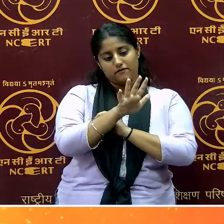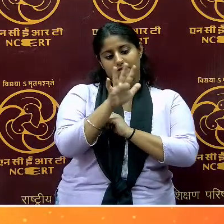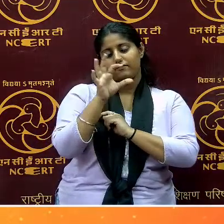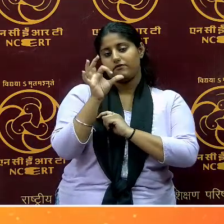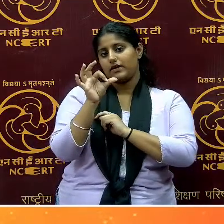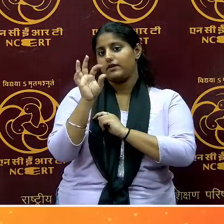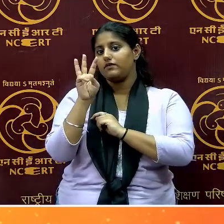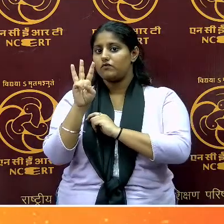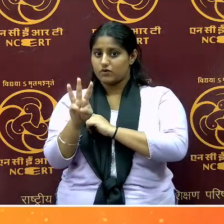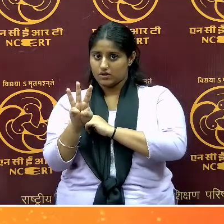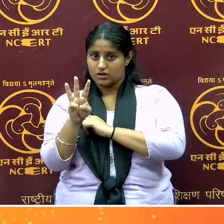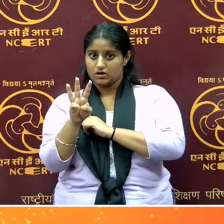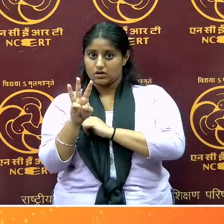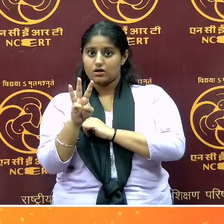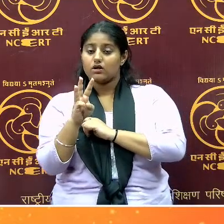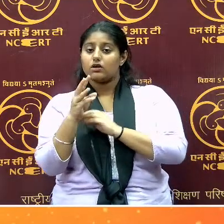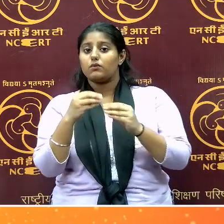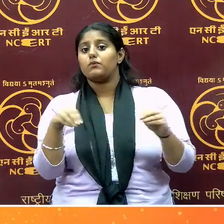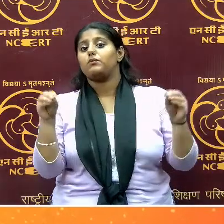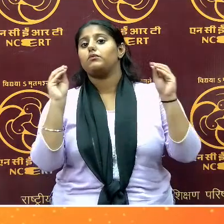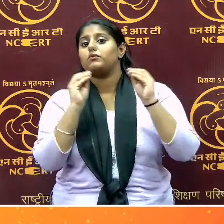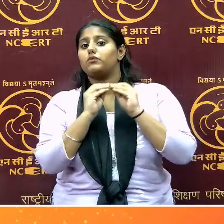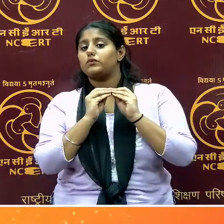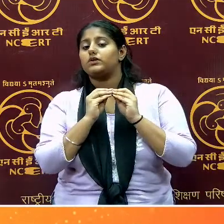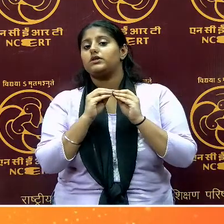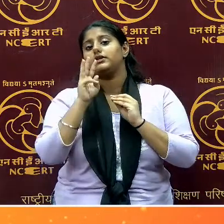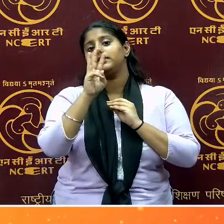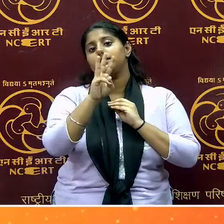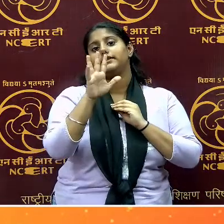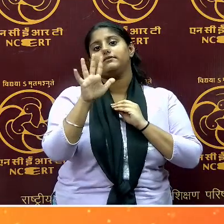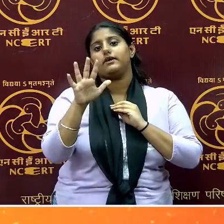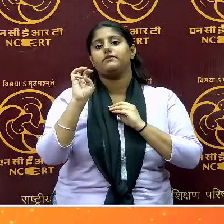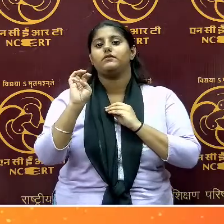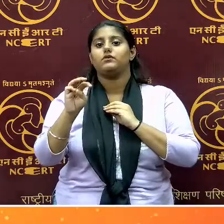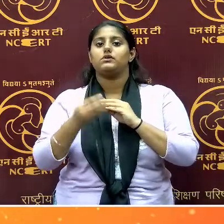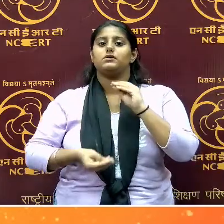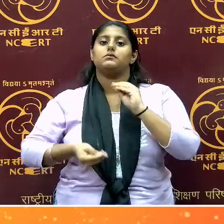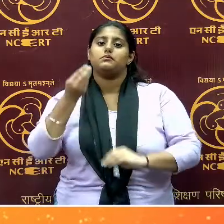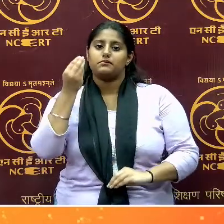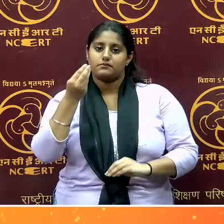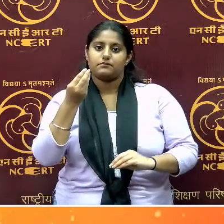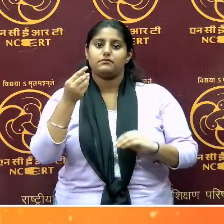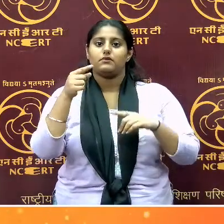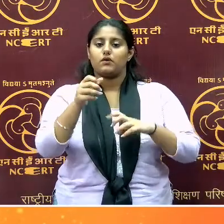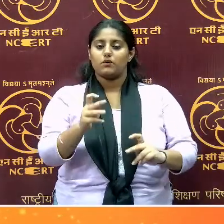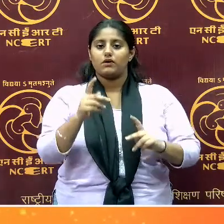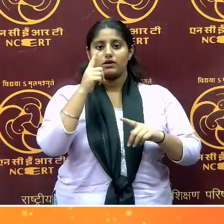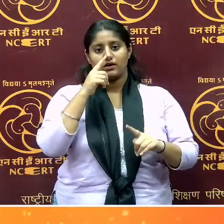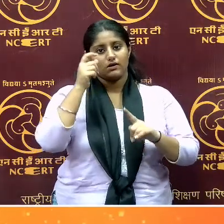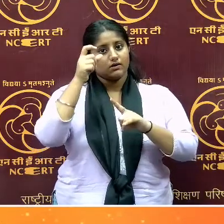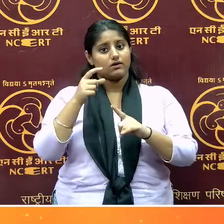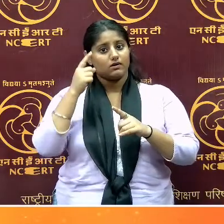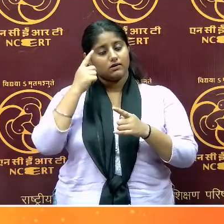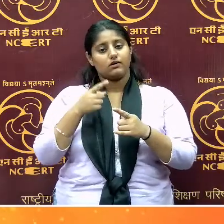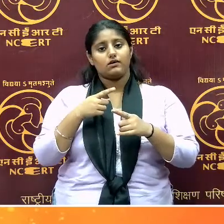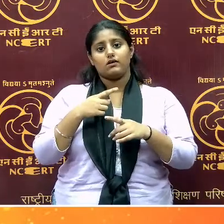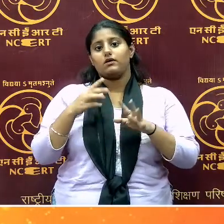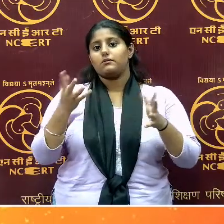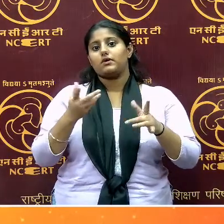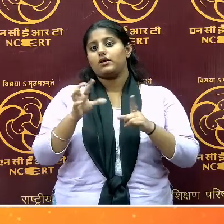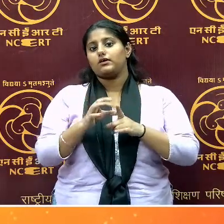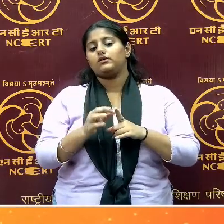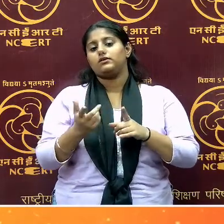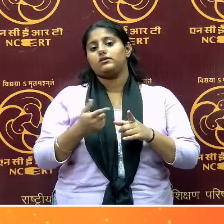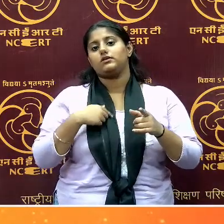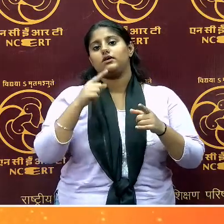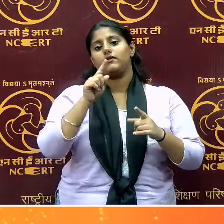10,593 to make a number more than 35,000. Okay. So Shivani, what we will do is we will interchange the digits 1 and